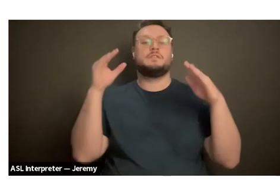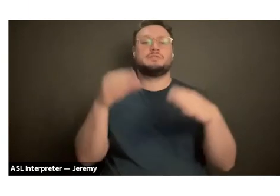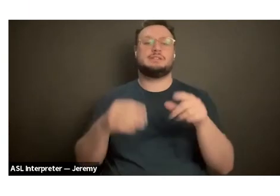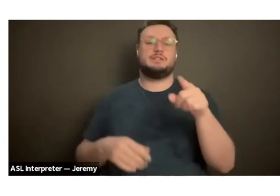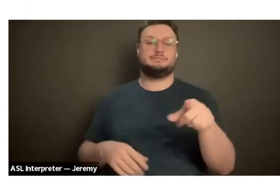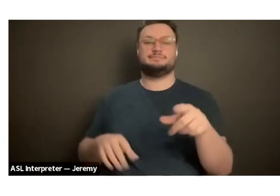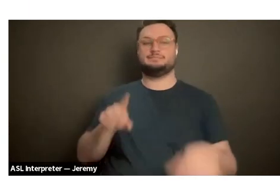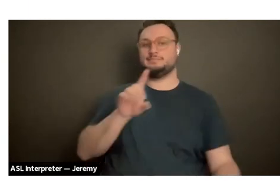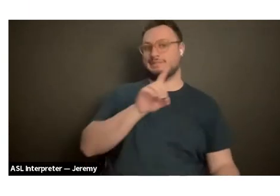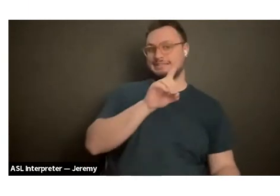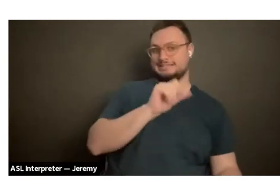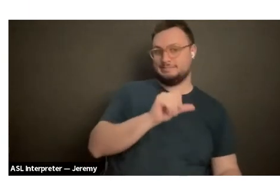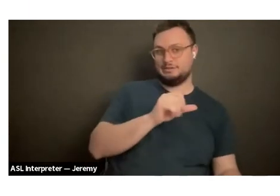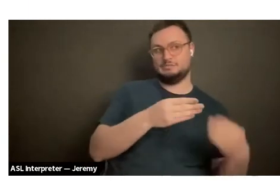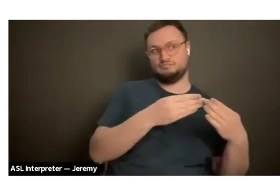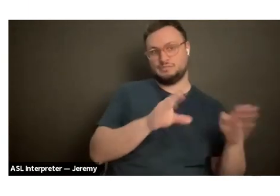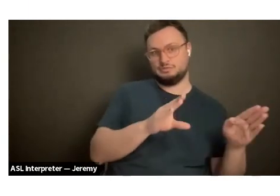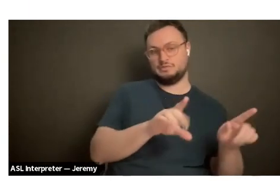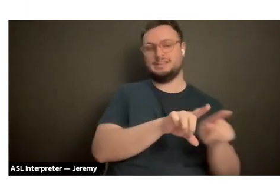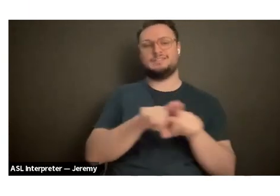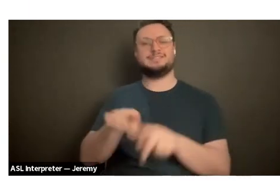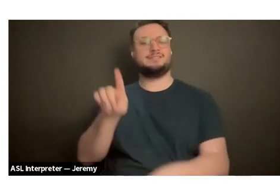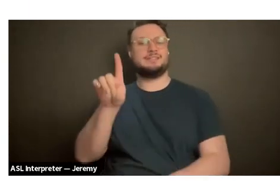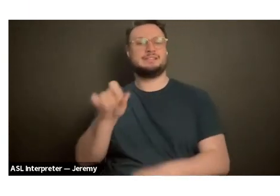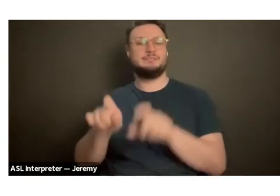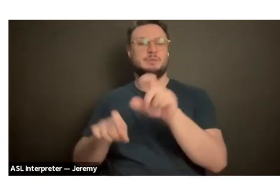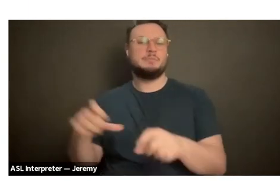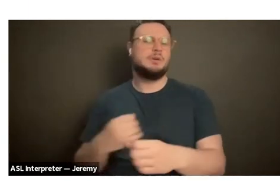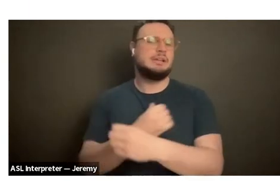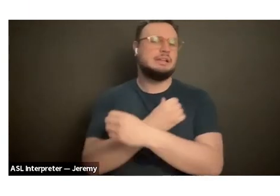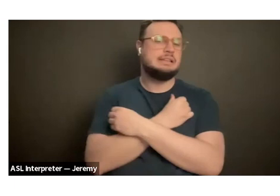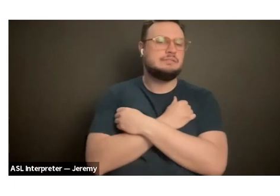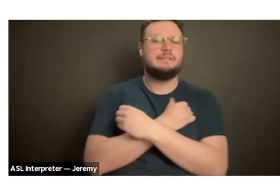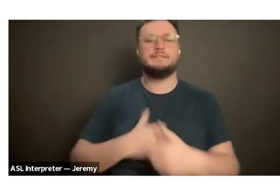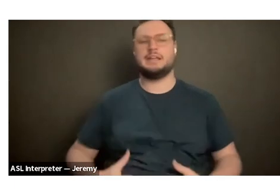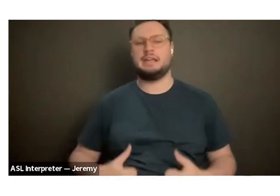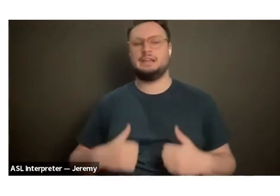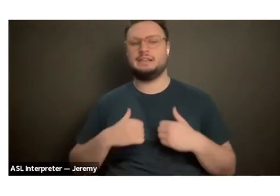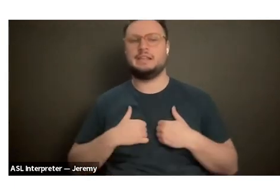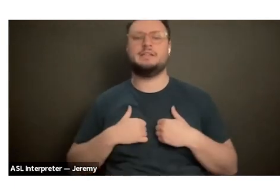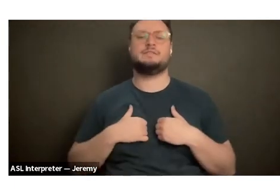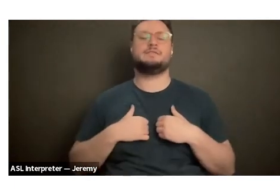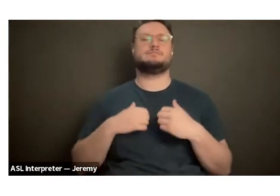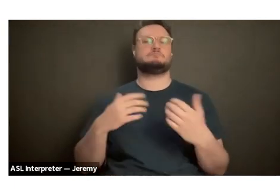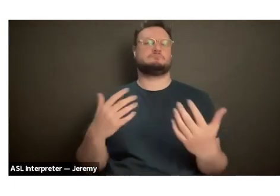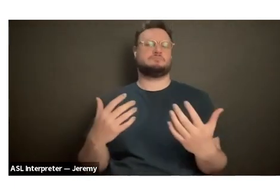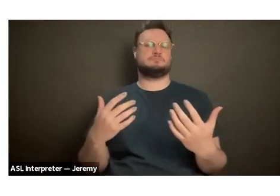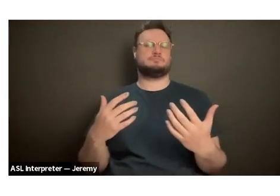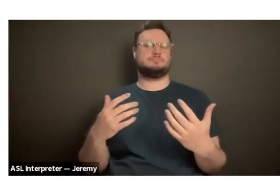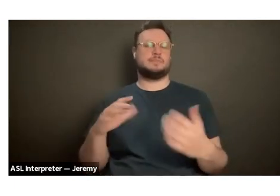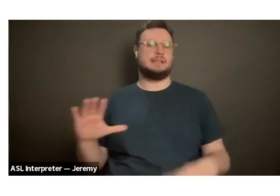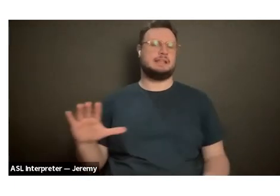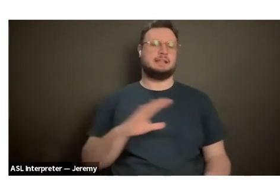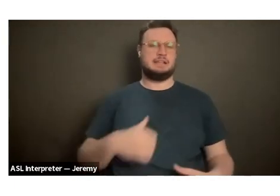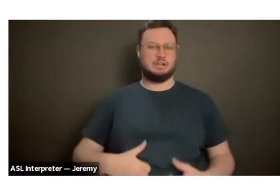disability and disabled people live and love in new ways of being and moving towards a just, liberated,